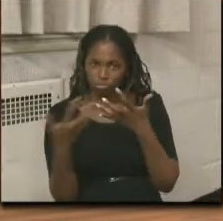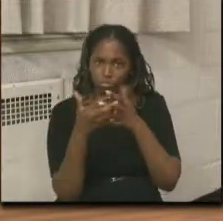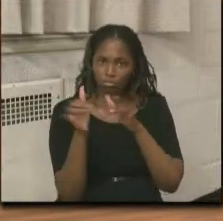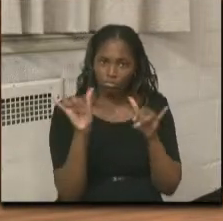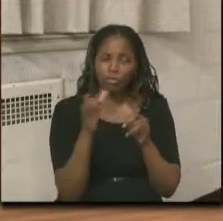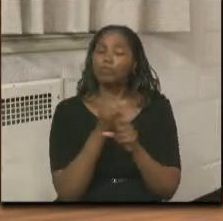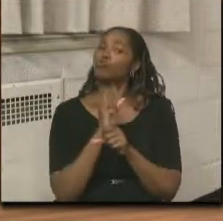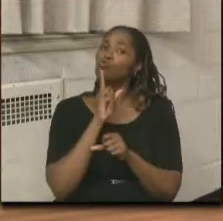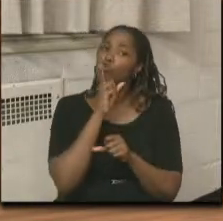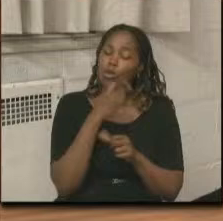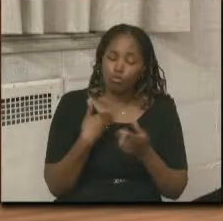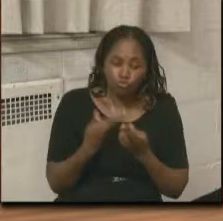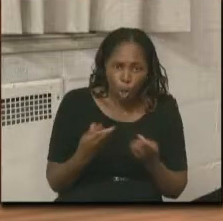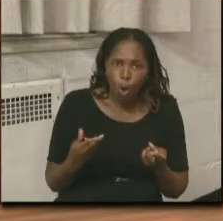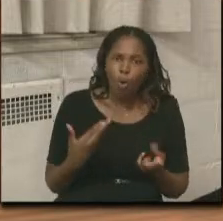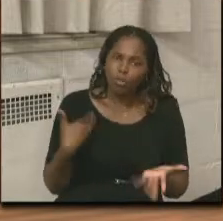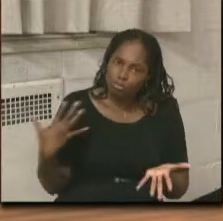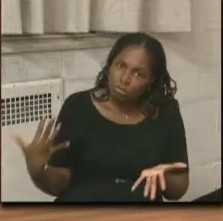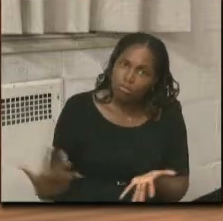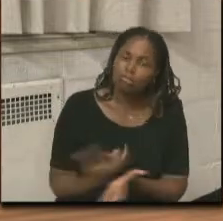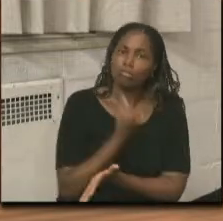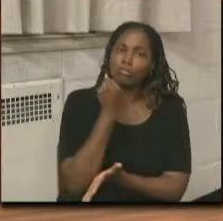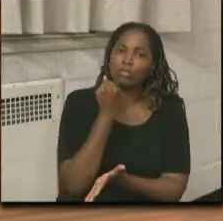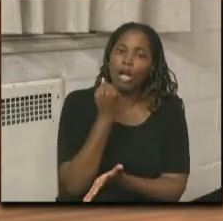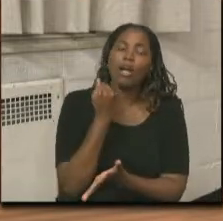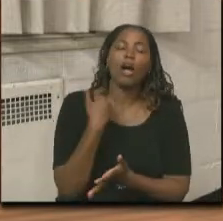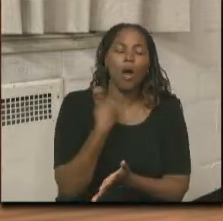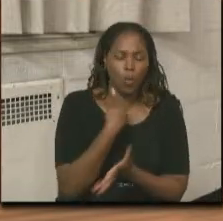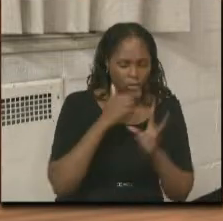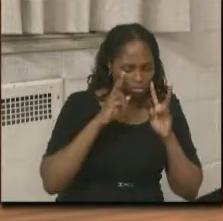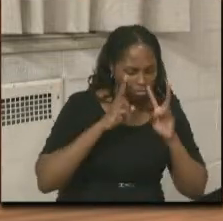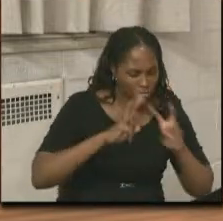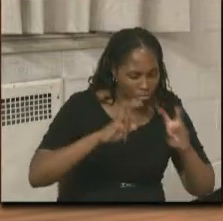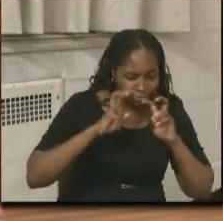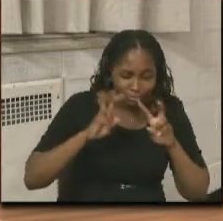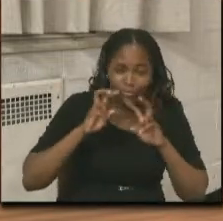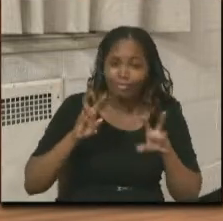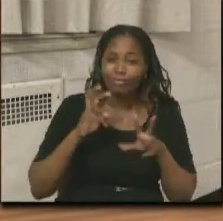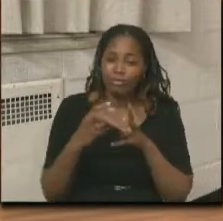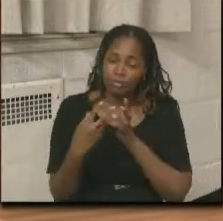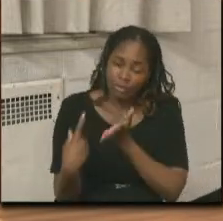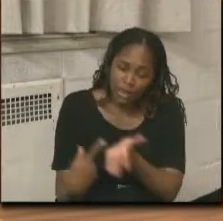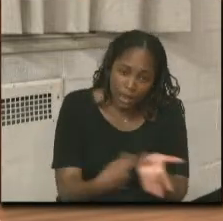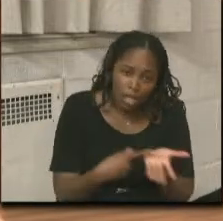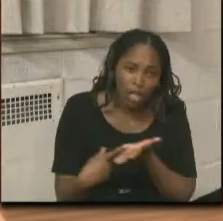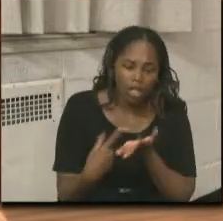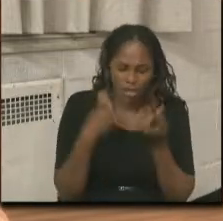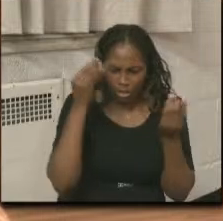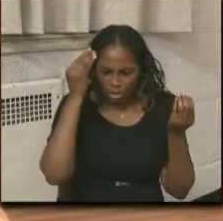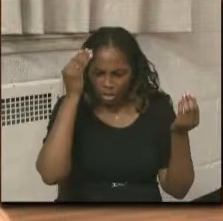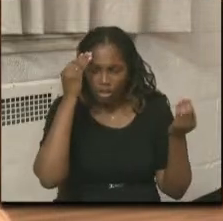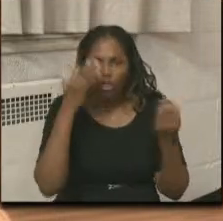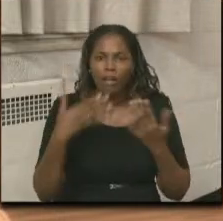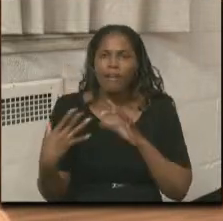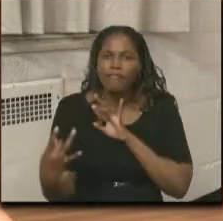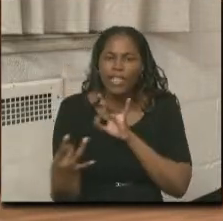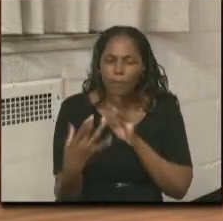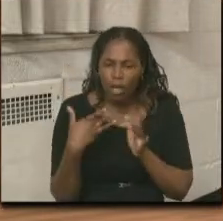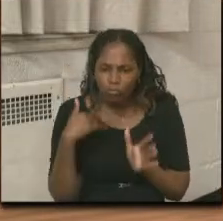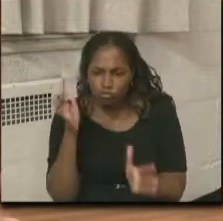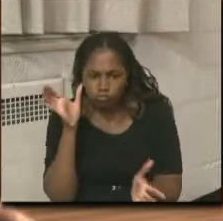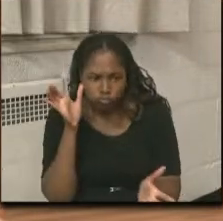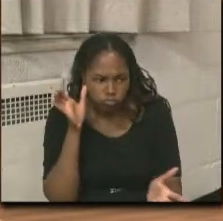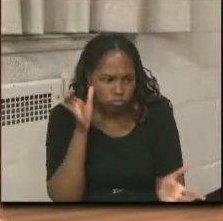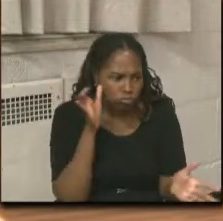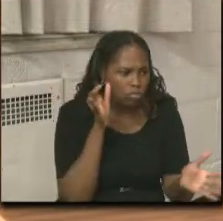of resources as well. We've engaged through analysis, extensive discussion, careful consideration of feedback from